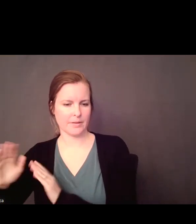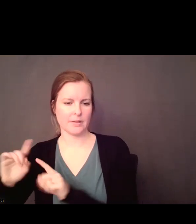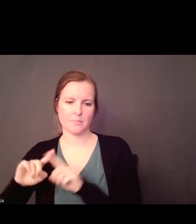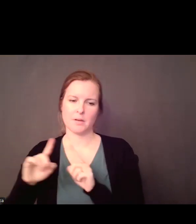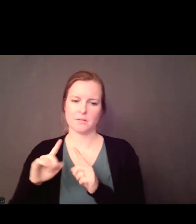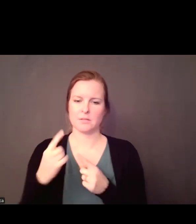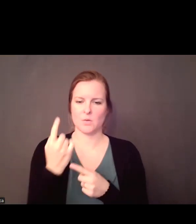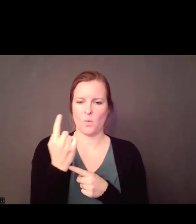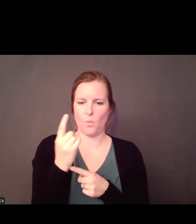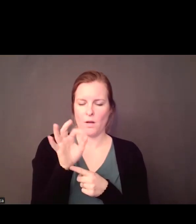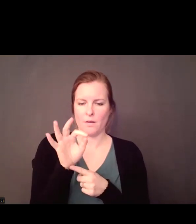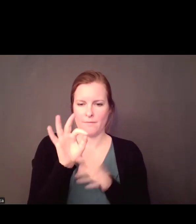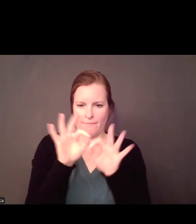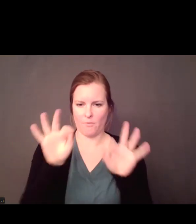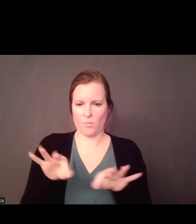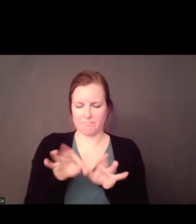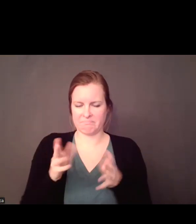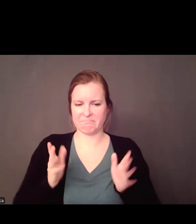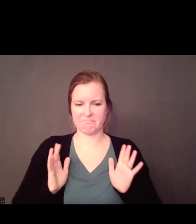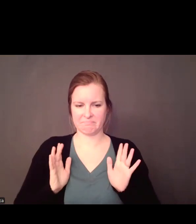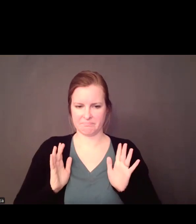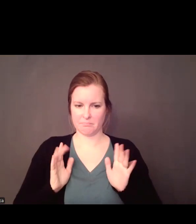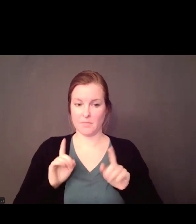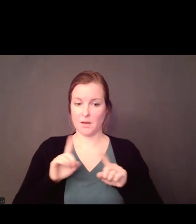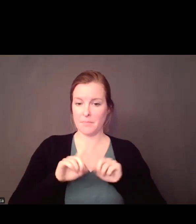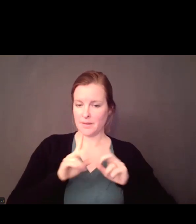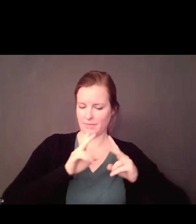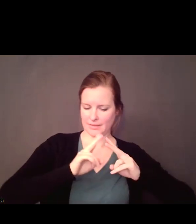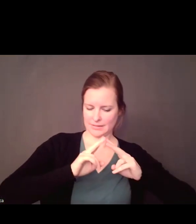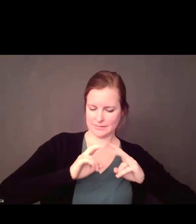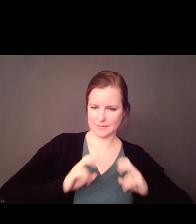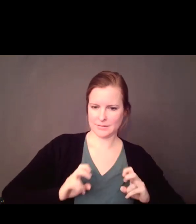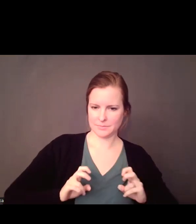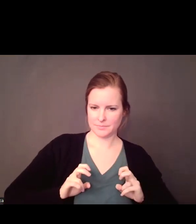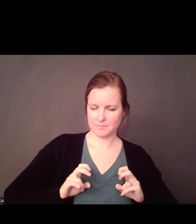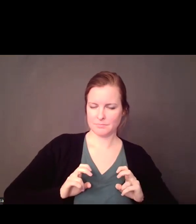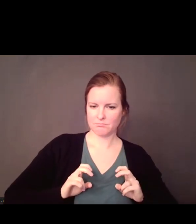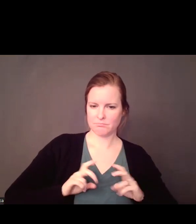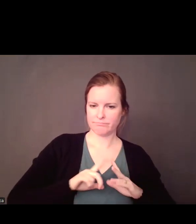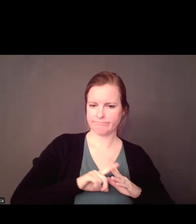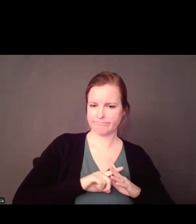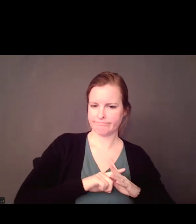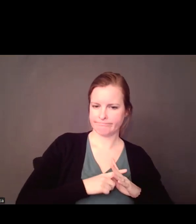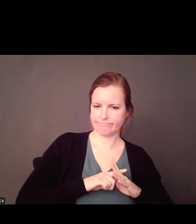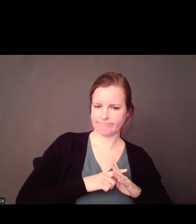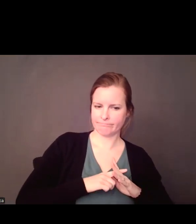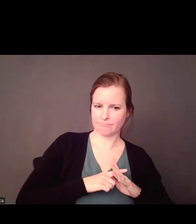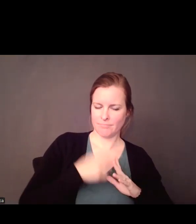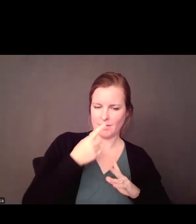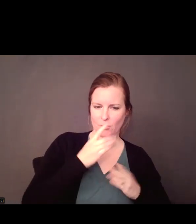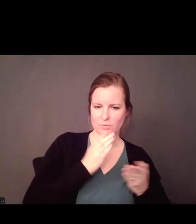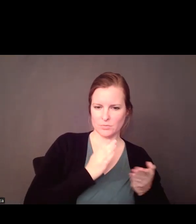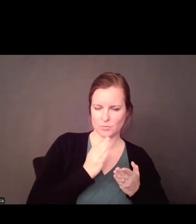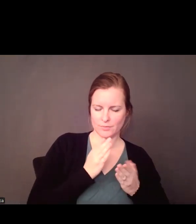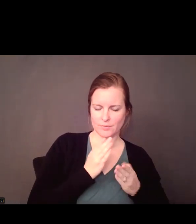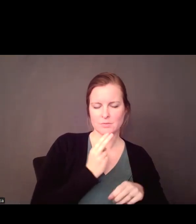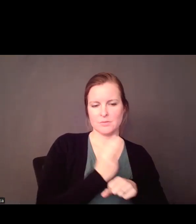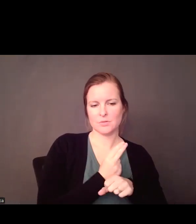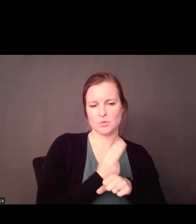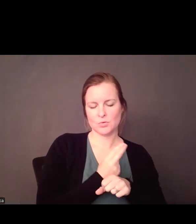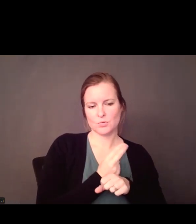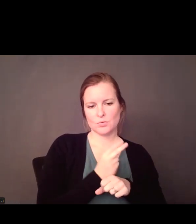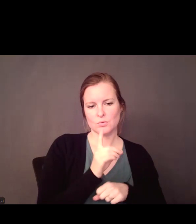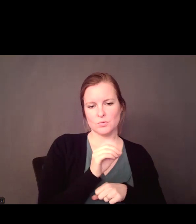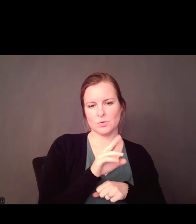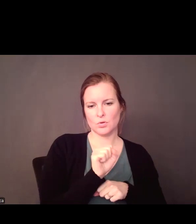form. But the assessment is something that's done at the beginning of services, utilizing DAR's